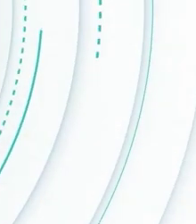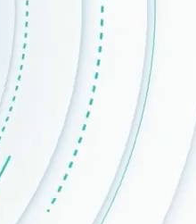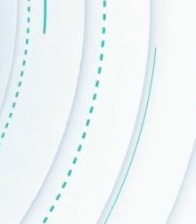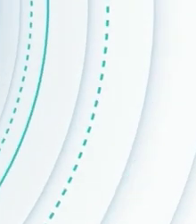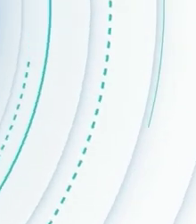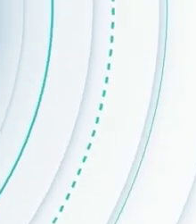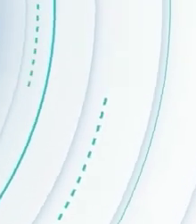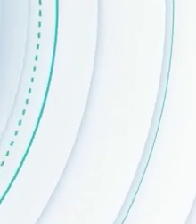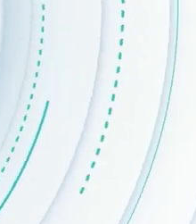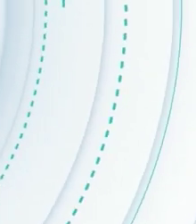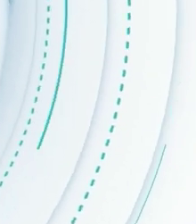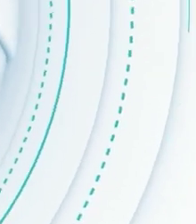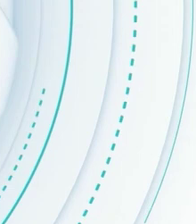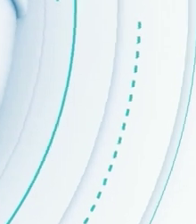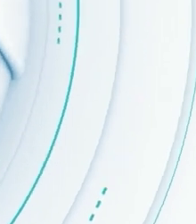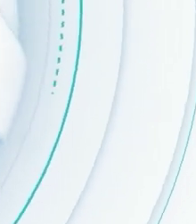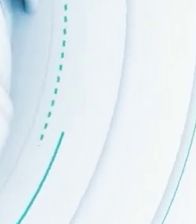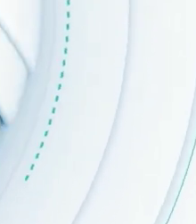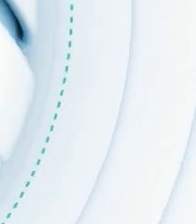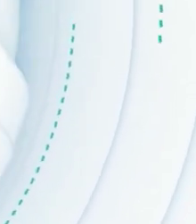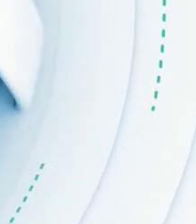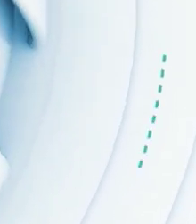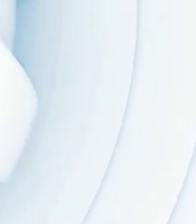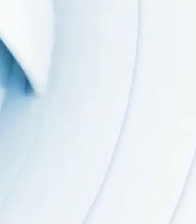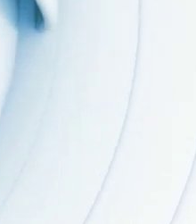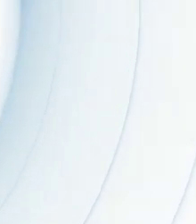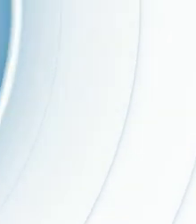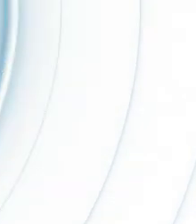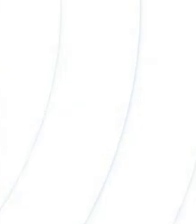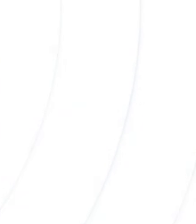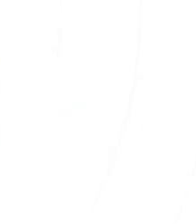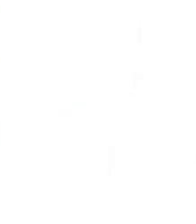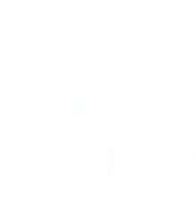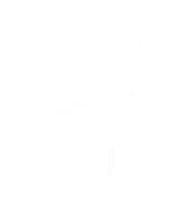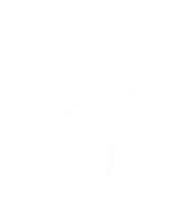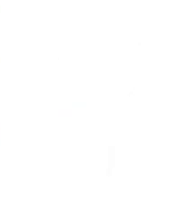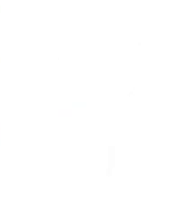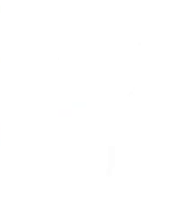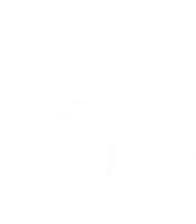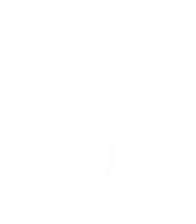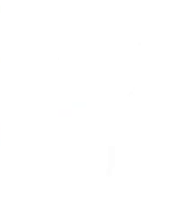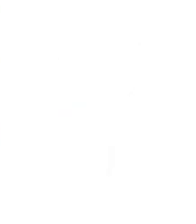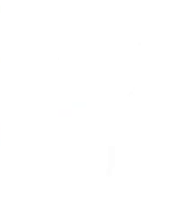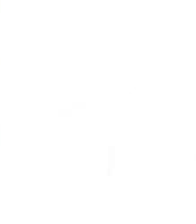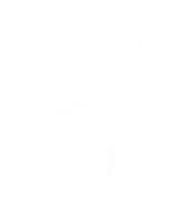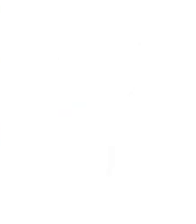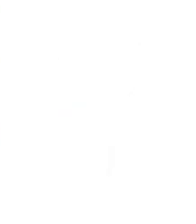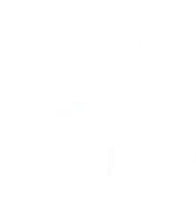more information on this and other programs, visit nashville.gov.